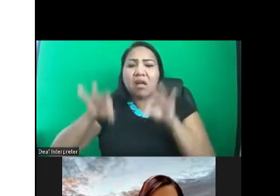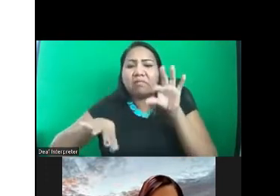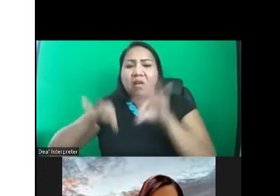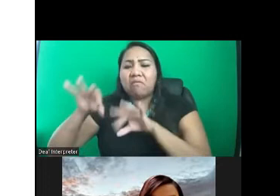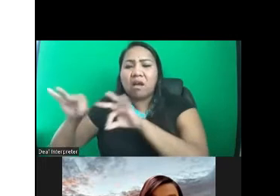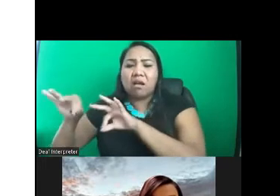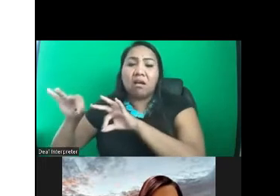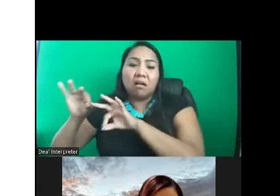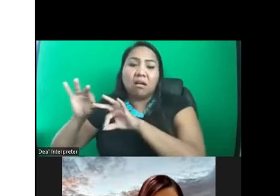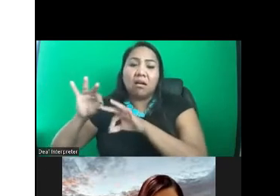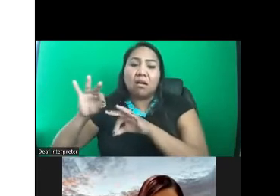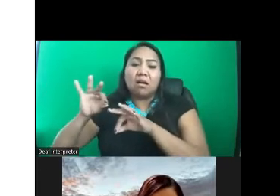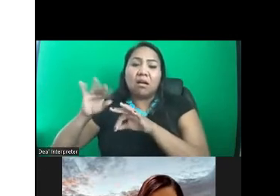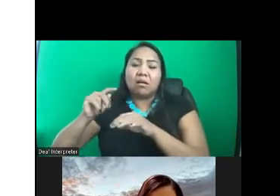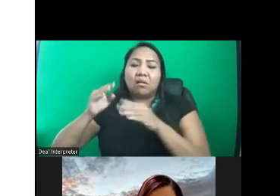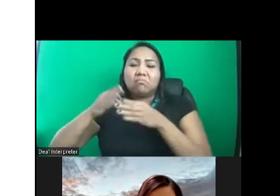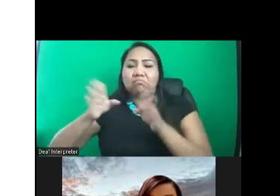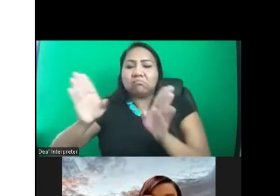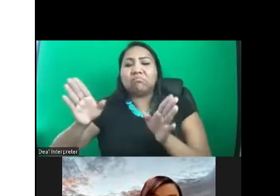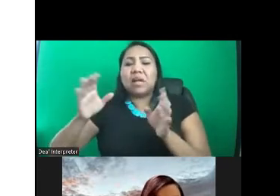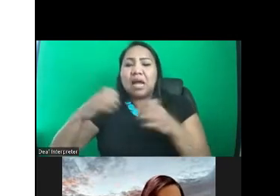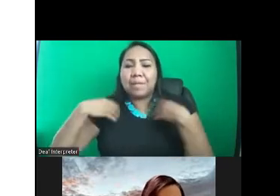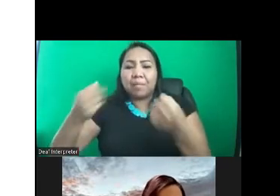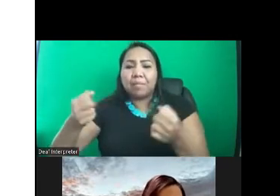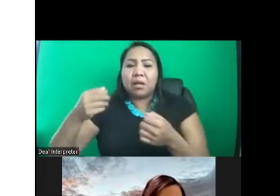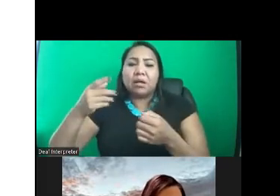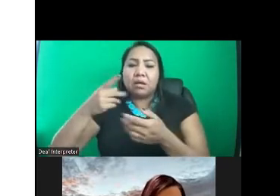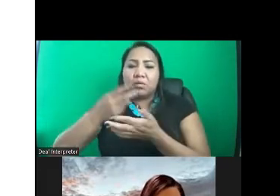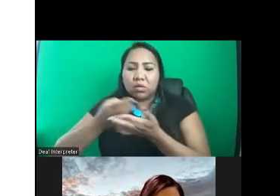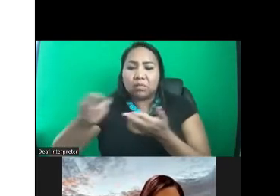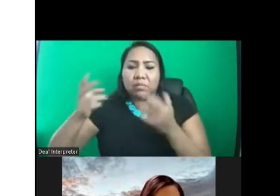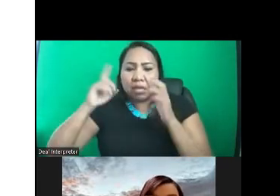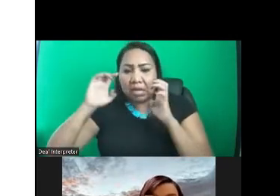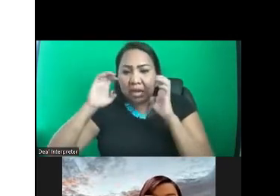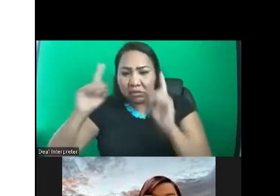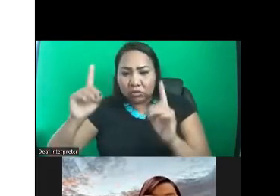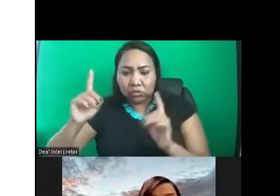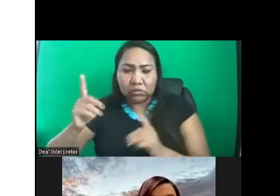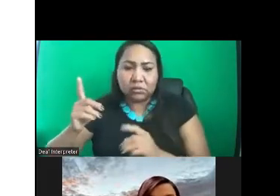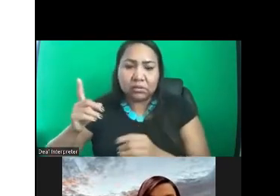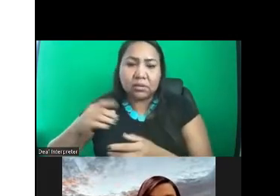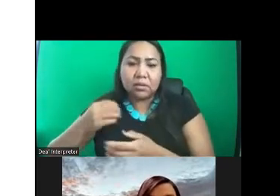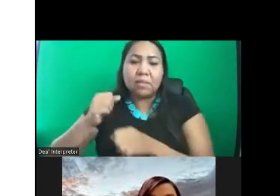public health education material. So they do a PowerPoint presentation, they